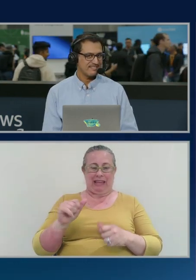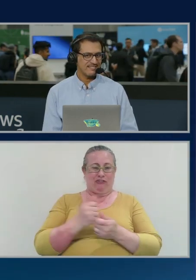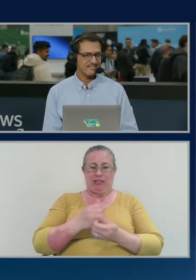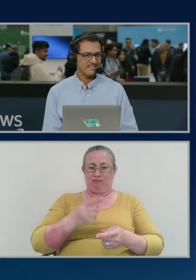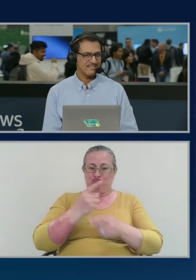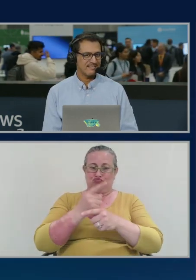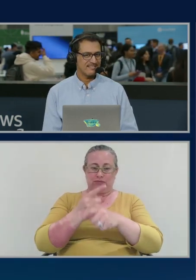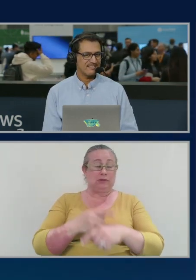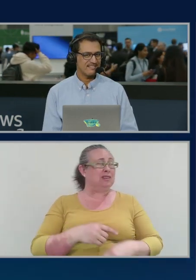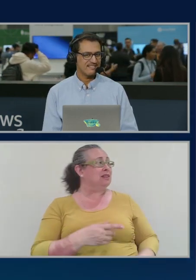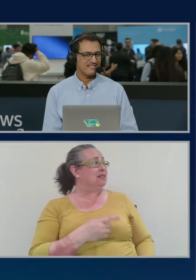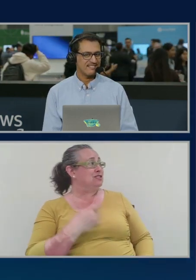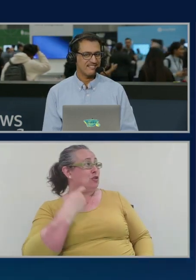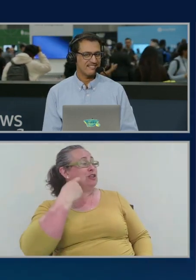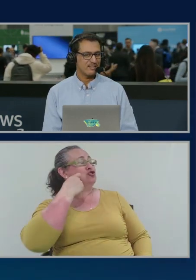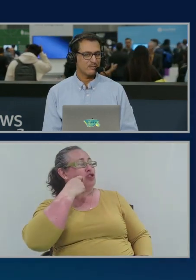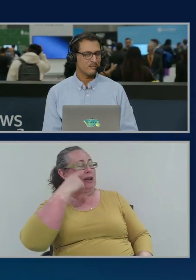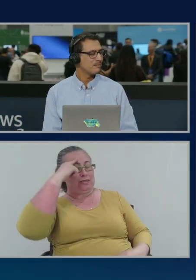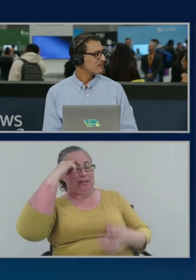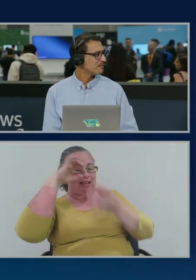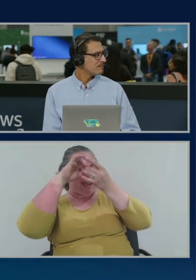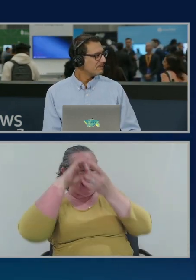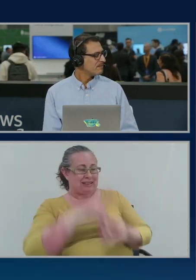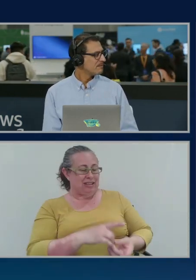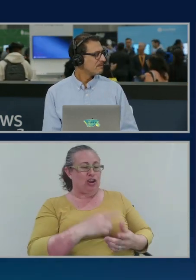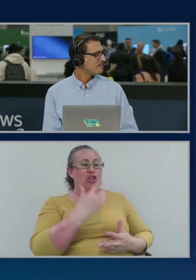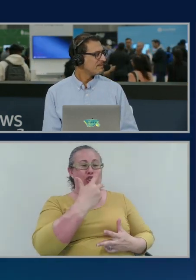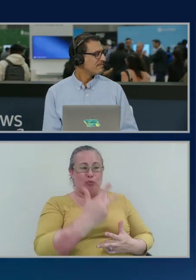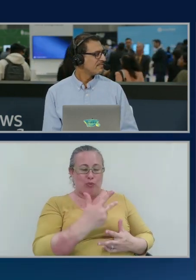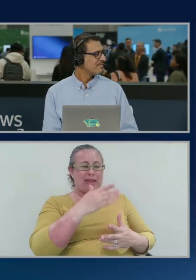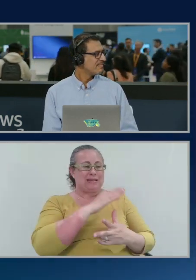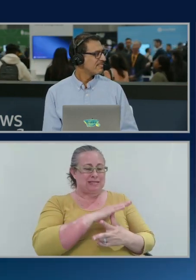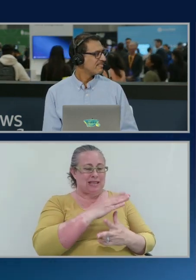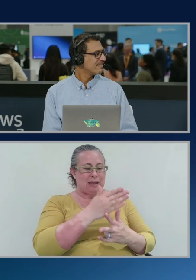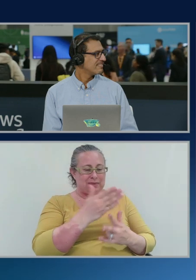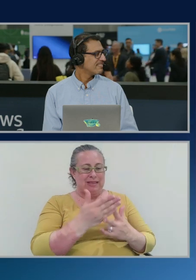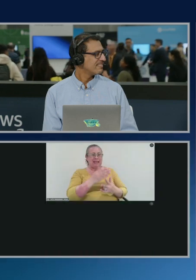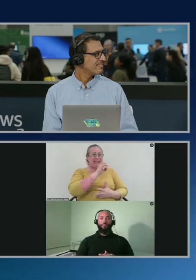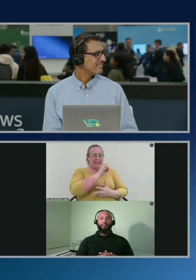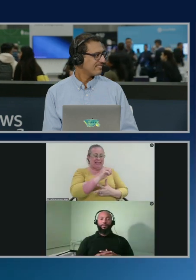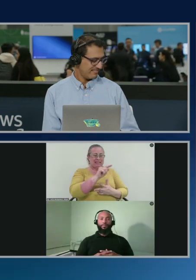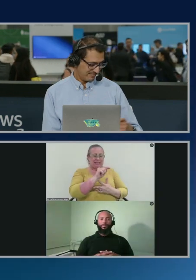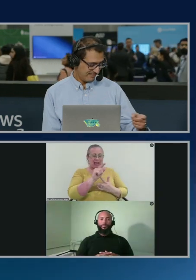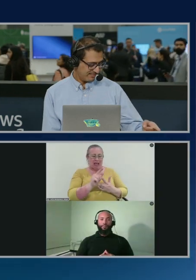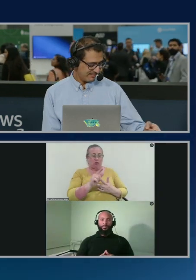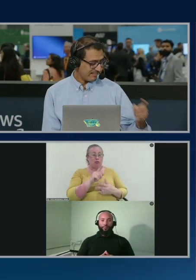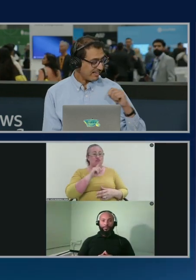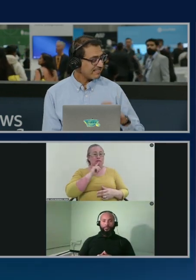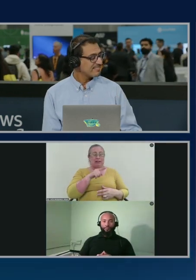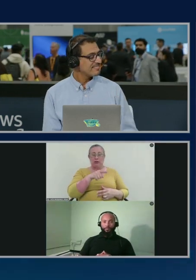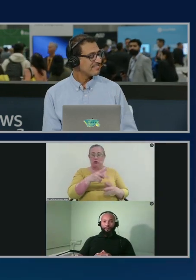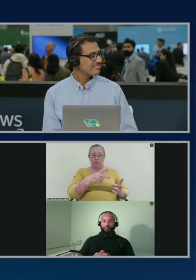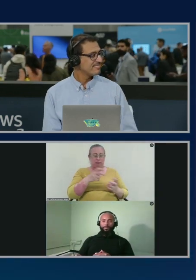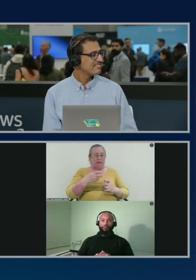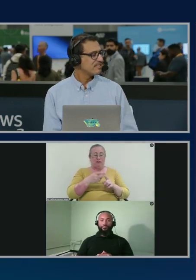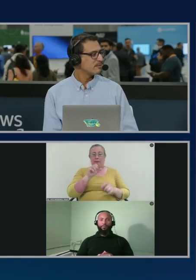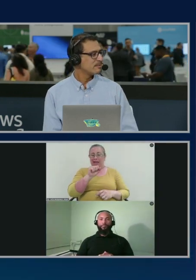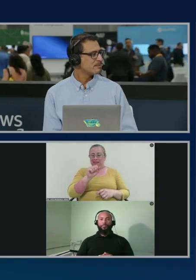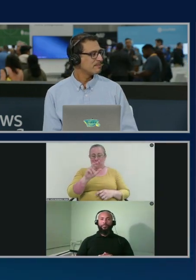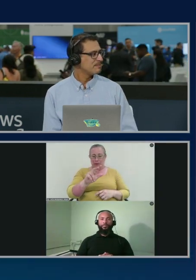It just connected in my head. 3 steps, 3 letters, ETL. So you are reading, you're extracting from S3. Correct.